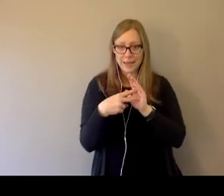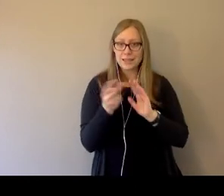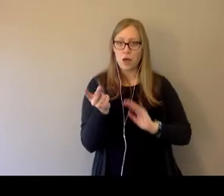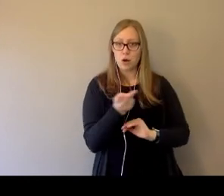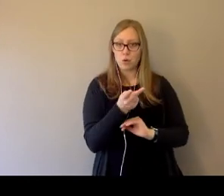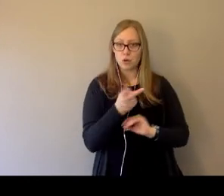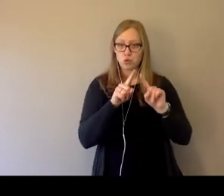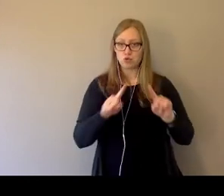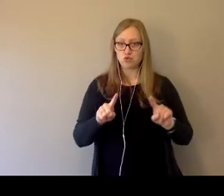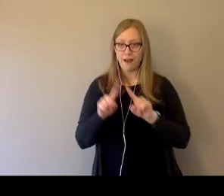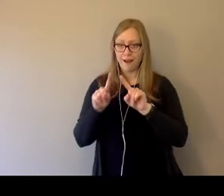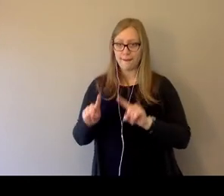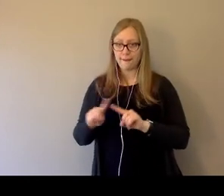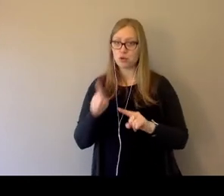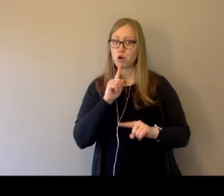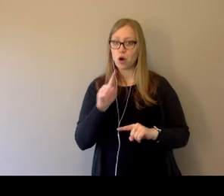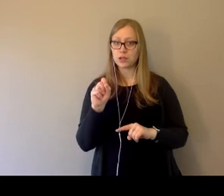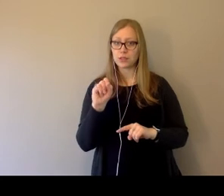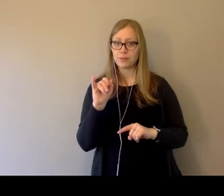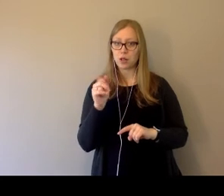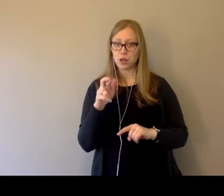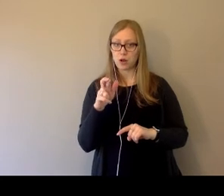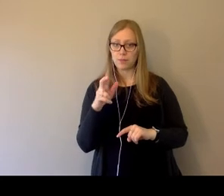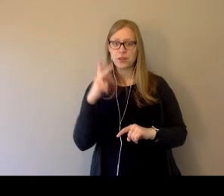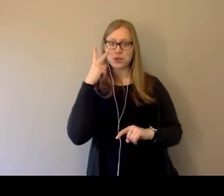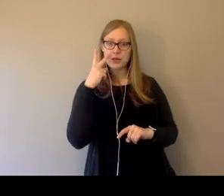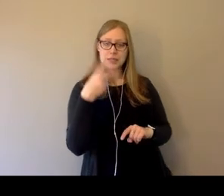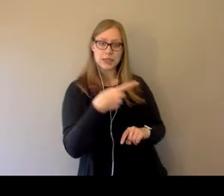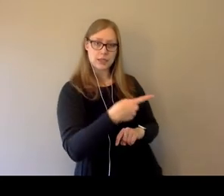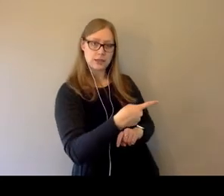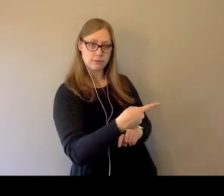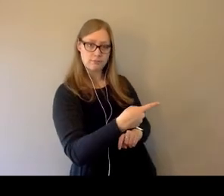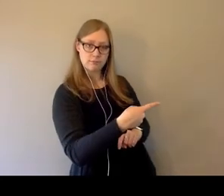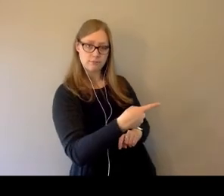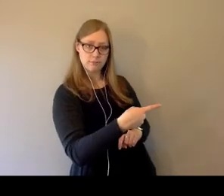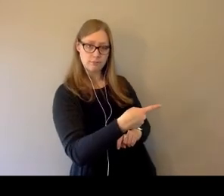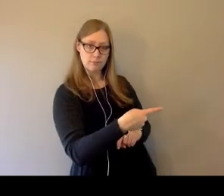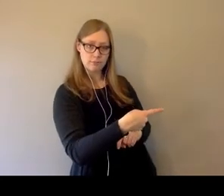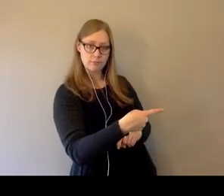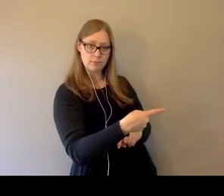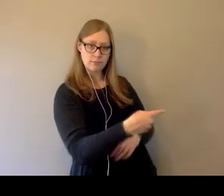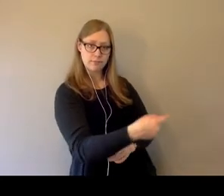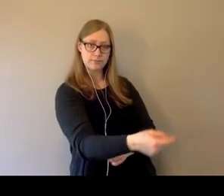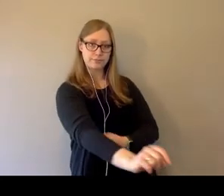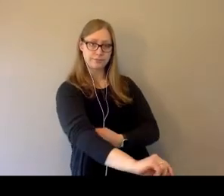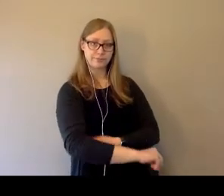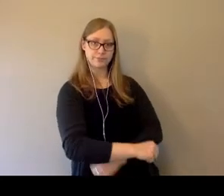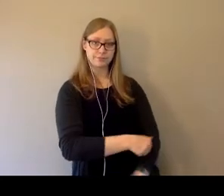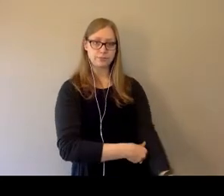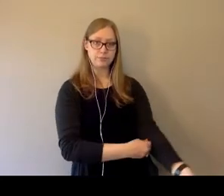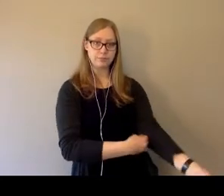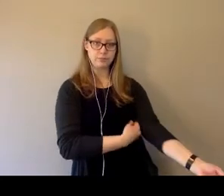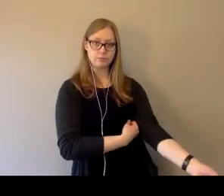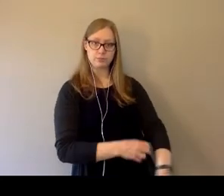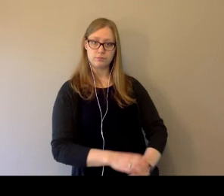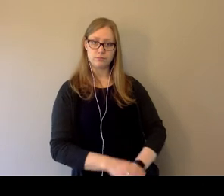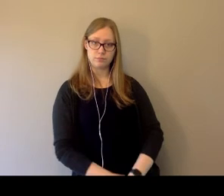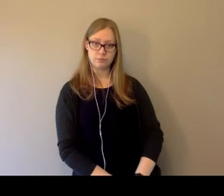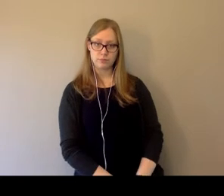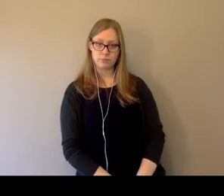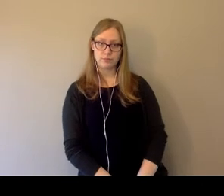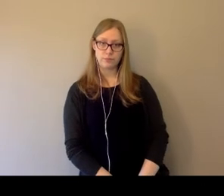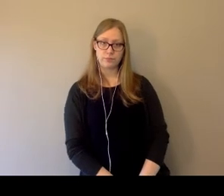AB is proportional to DE in the same proportion as BC is to